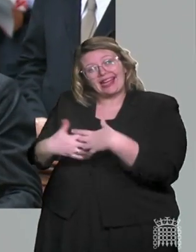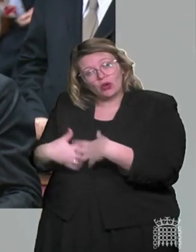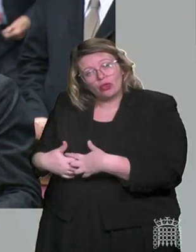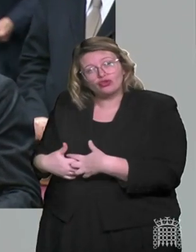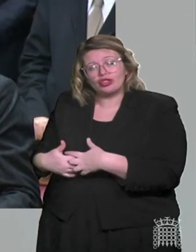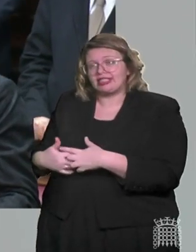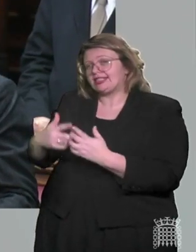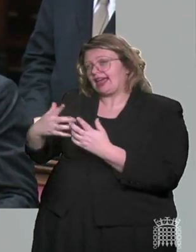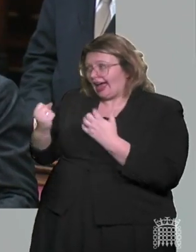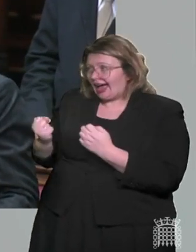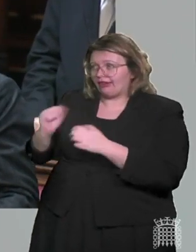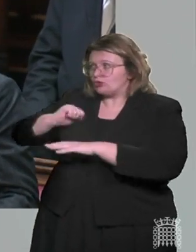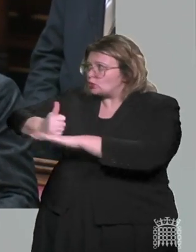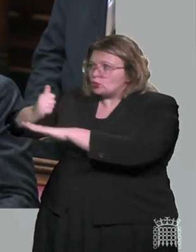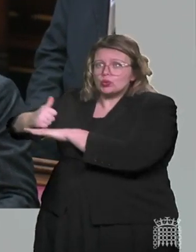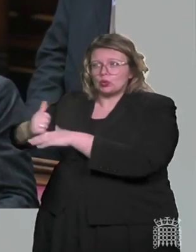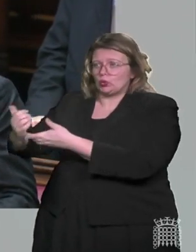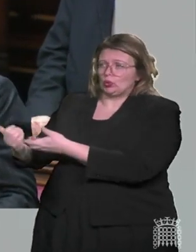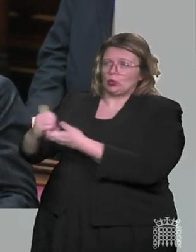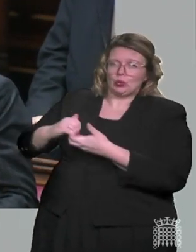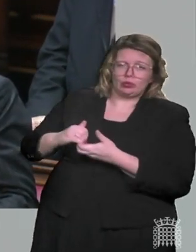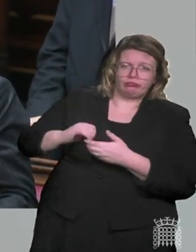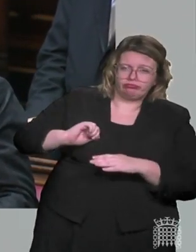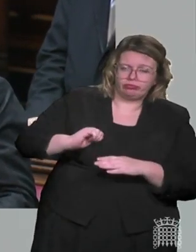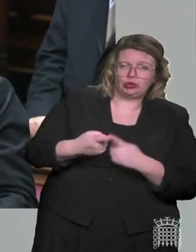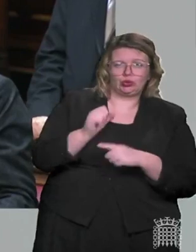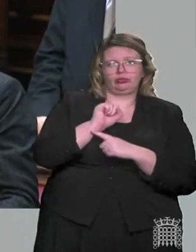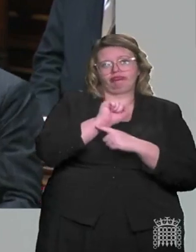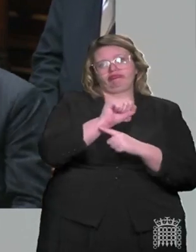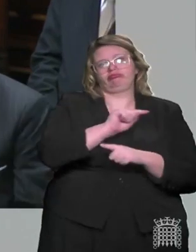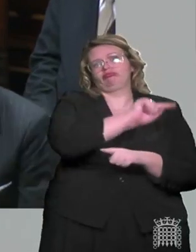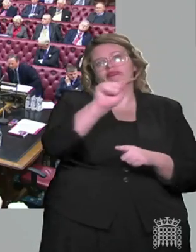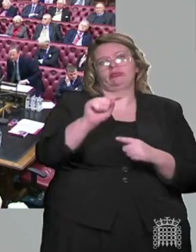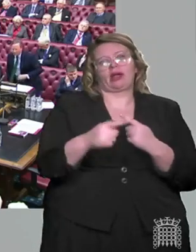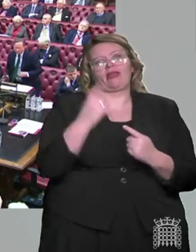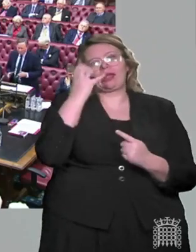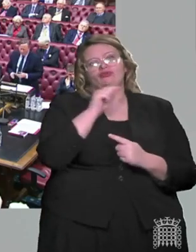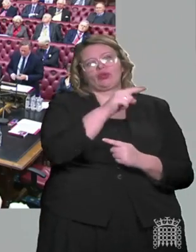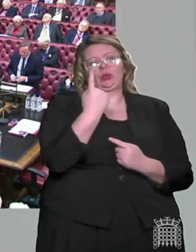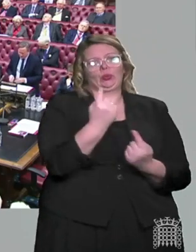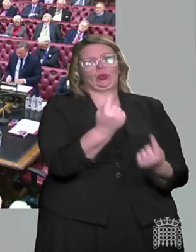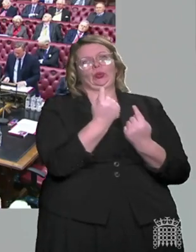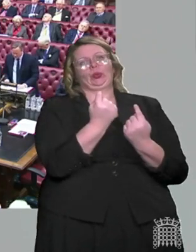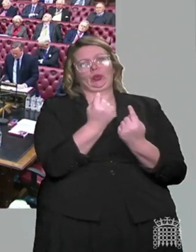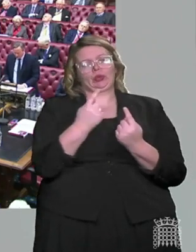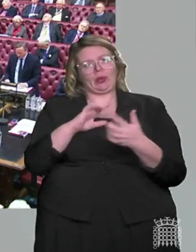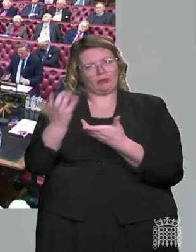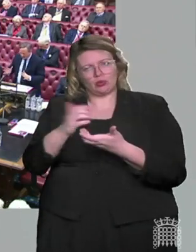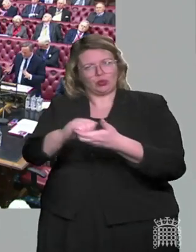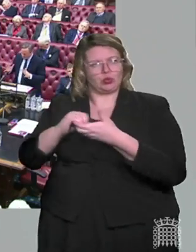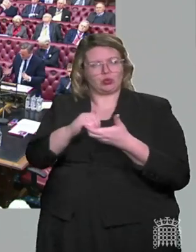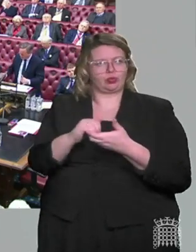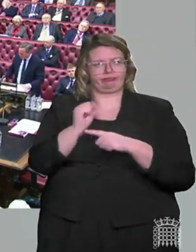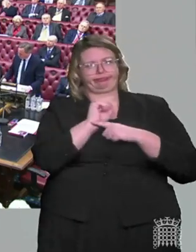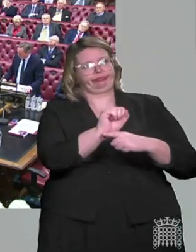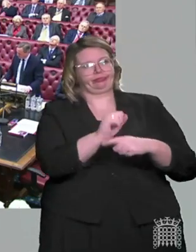industrial cooperation that is necessary to deter our common adversary? Well, what I would say is on